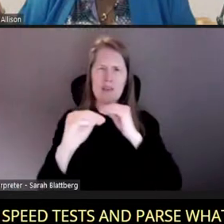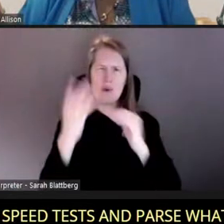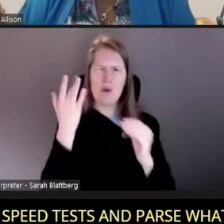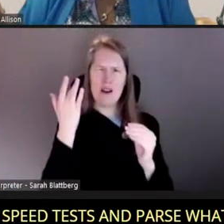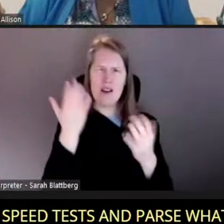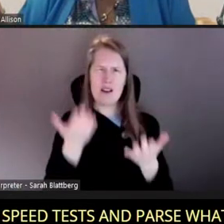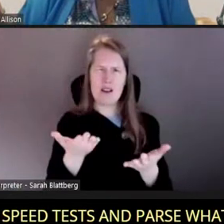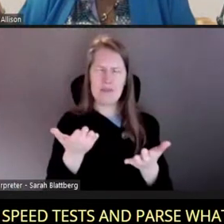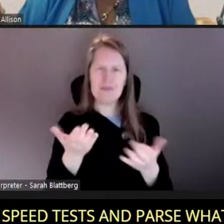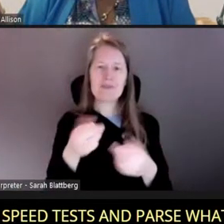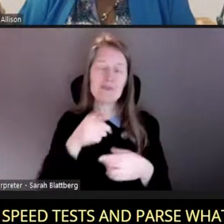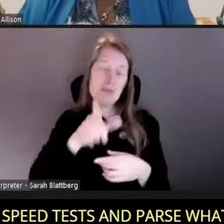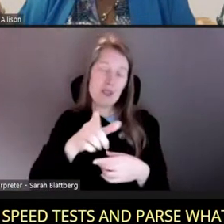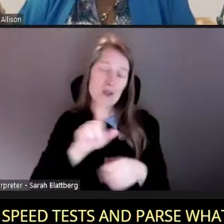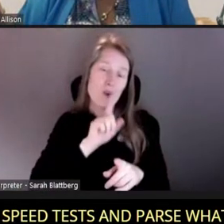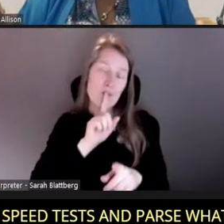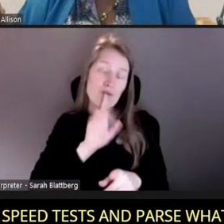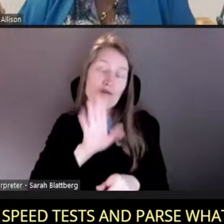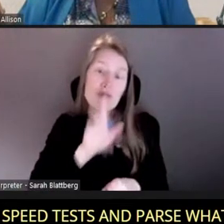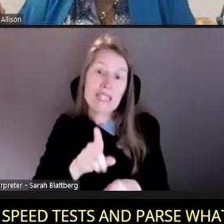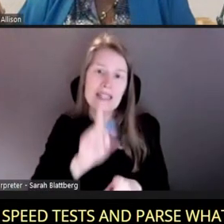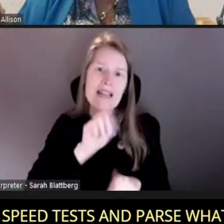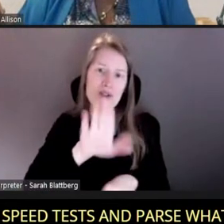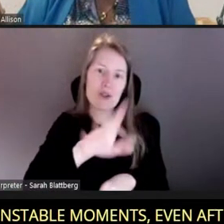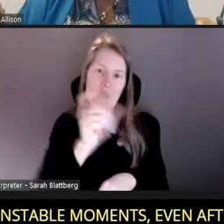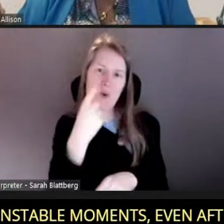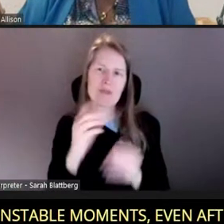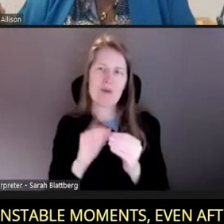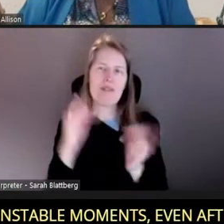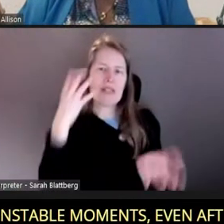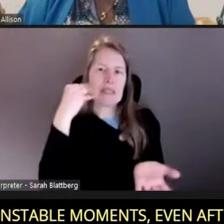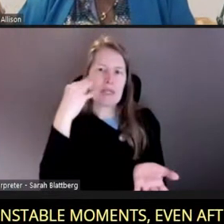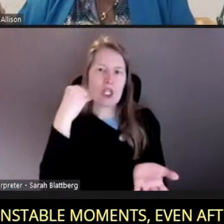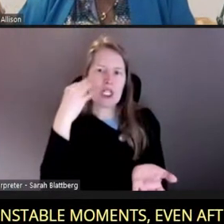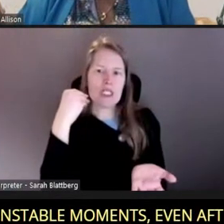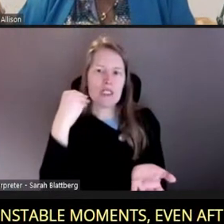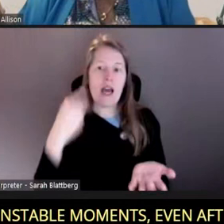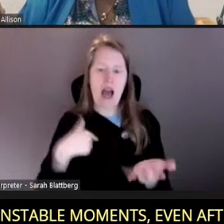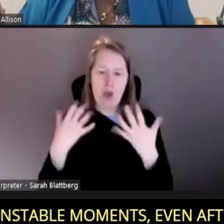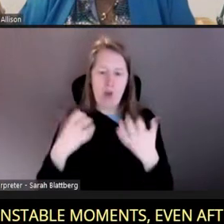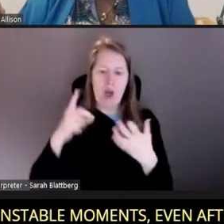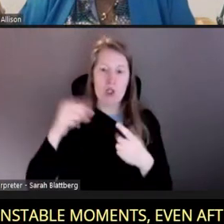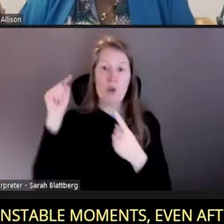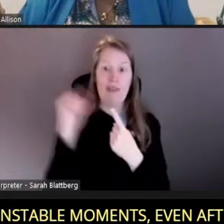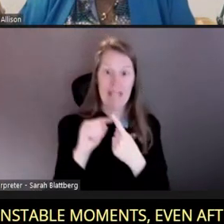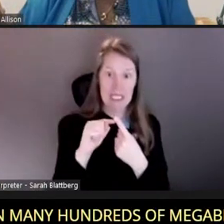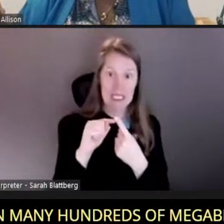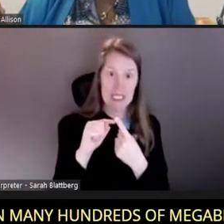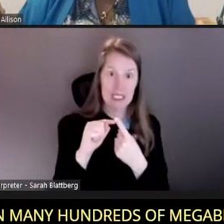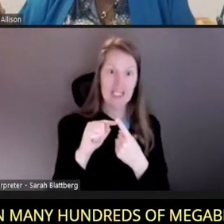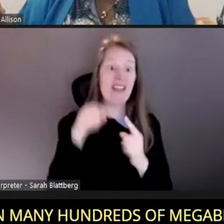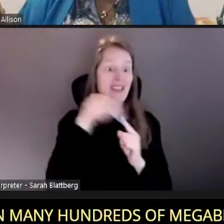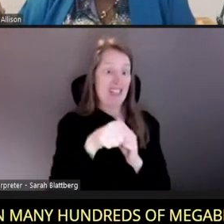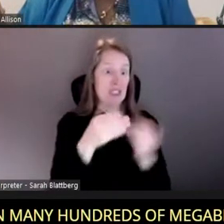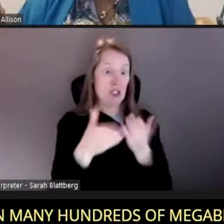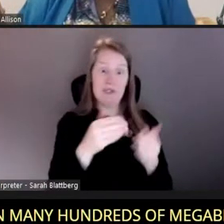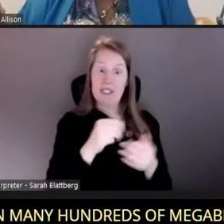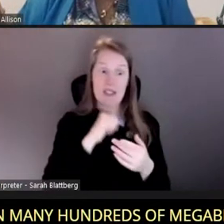is experiential. If the thing that I was trying to get to do wasn't working, then it didn't